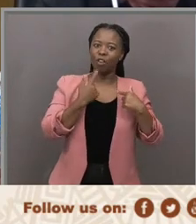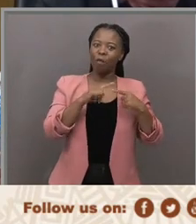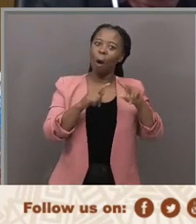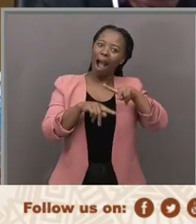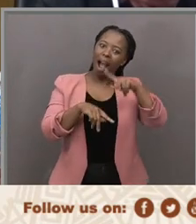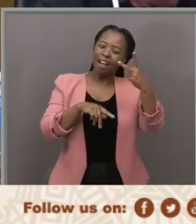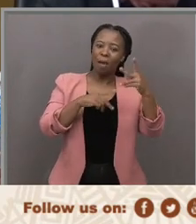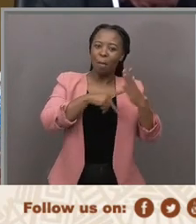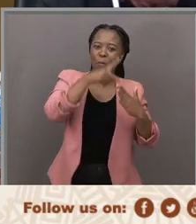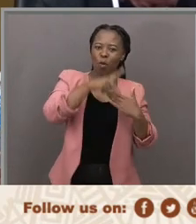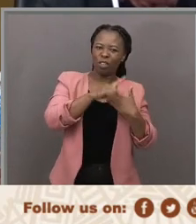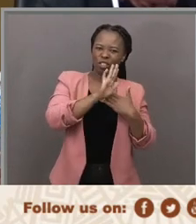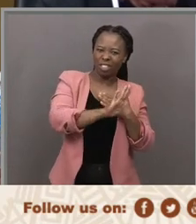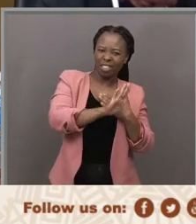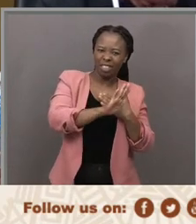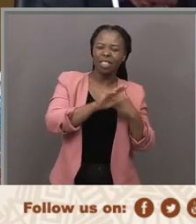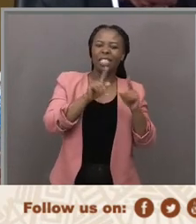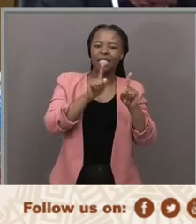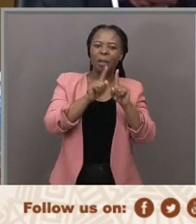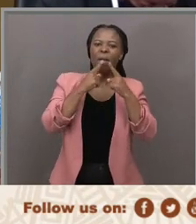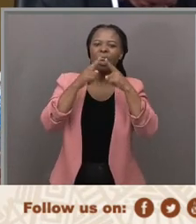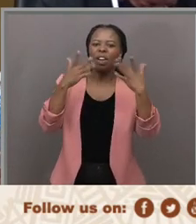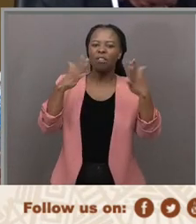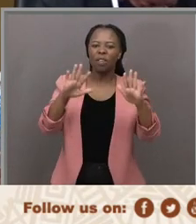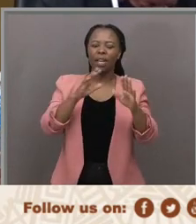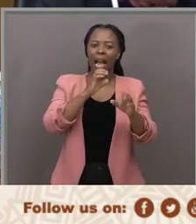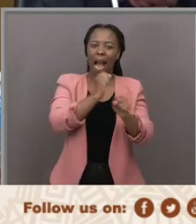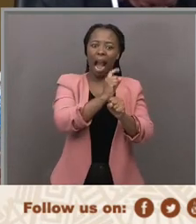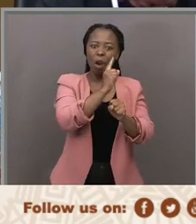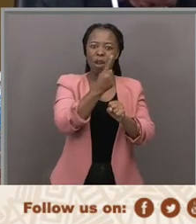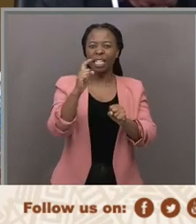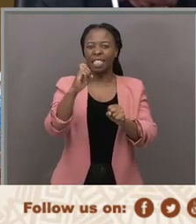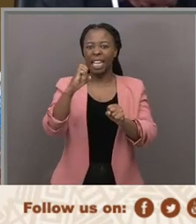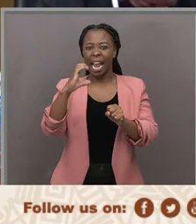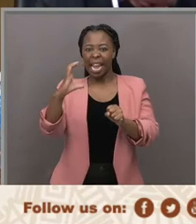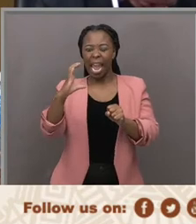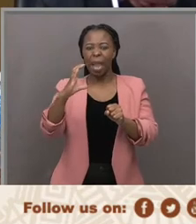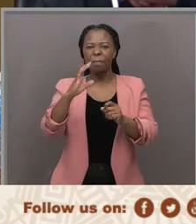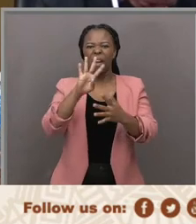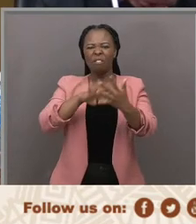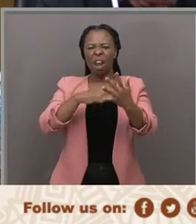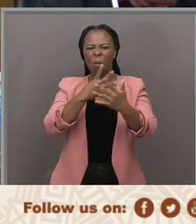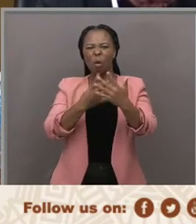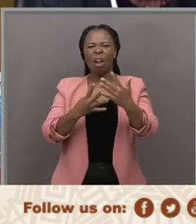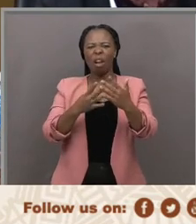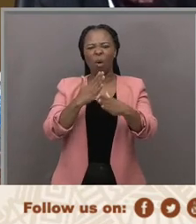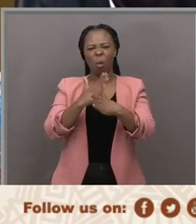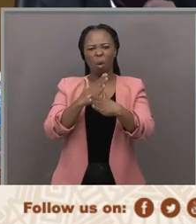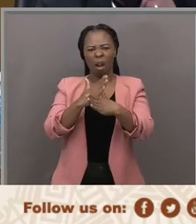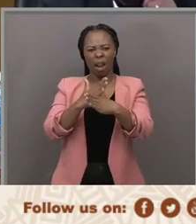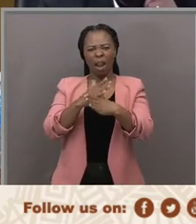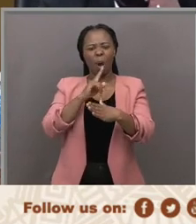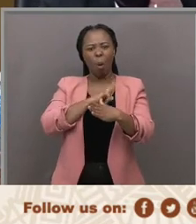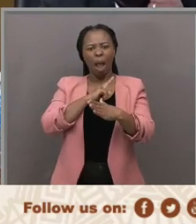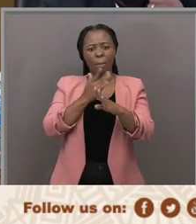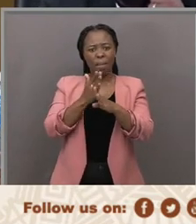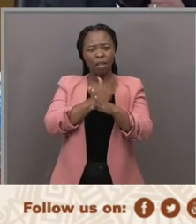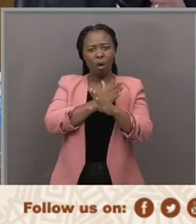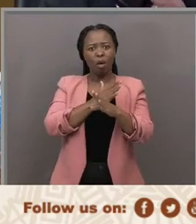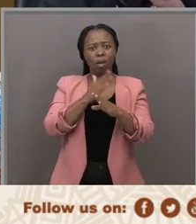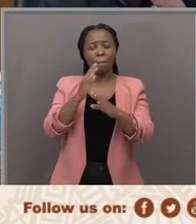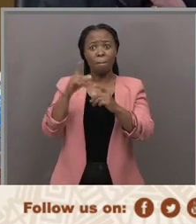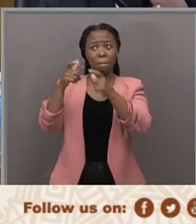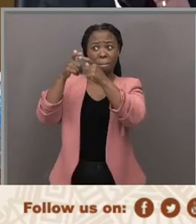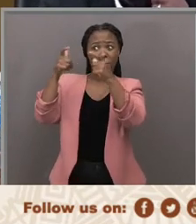also announced the Gauteng Eastern Cape Freight Rail Corridor because it was catalyzed by this big